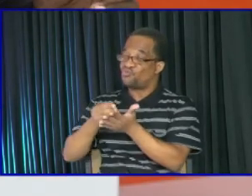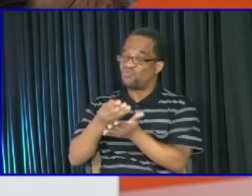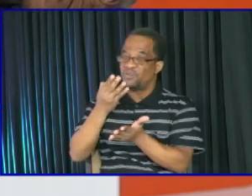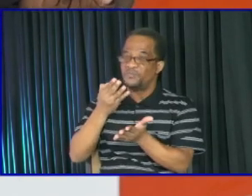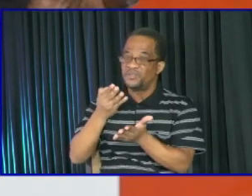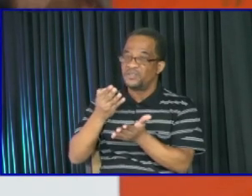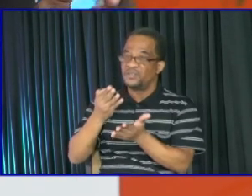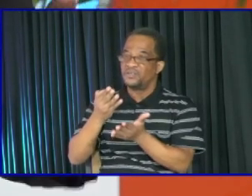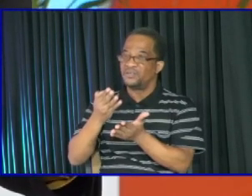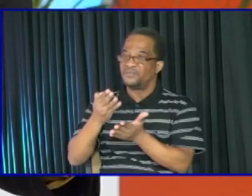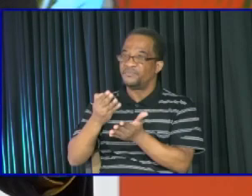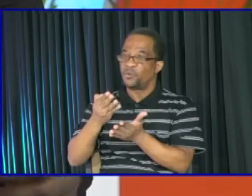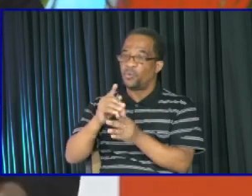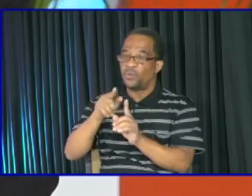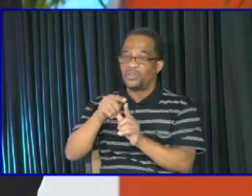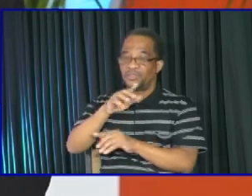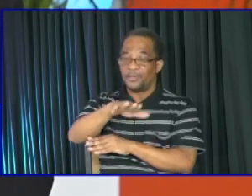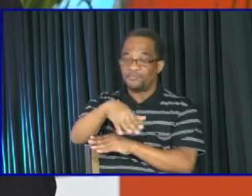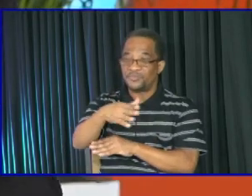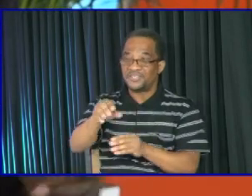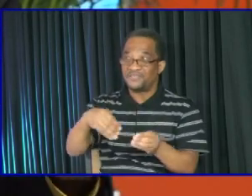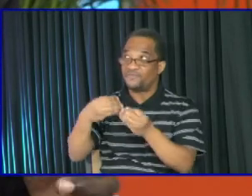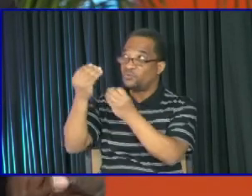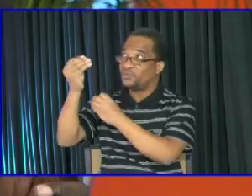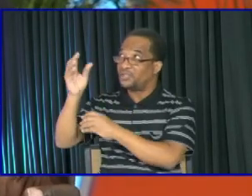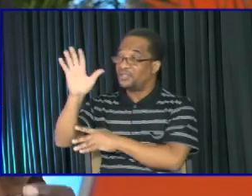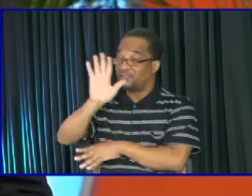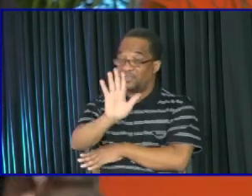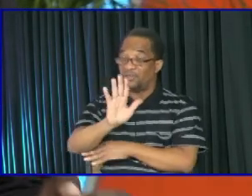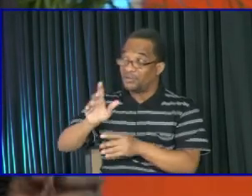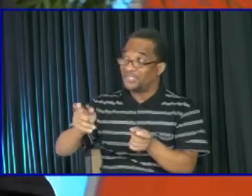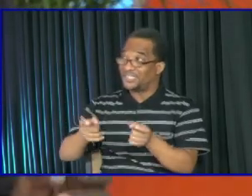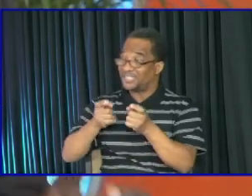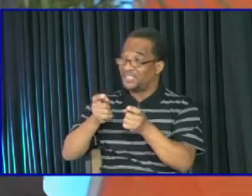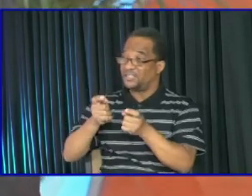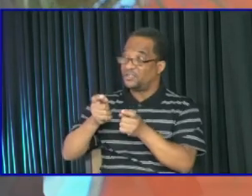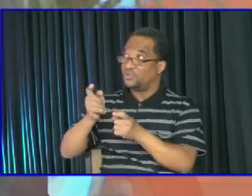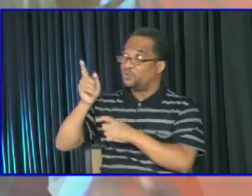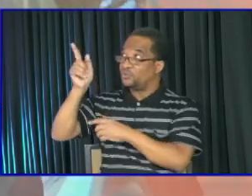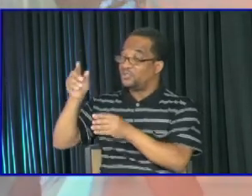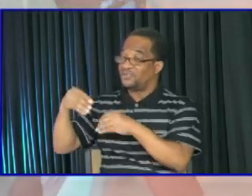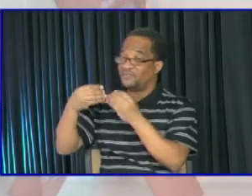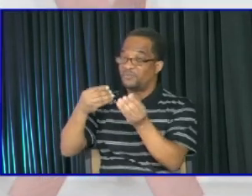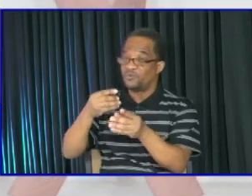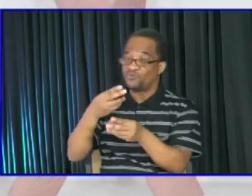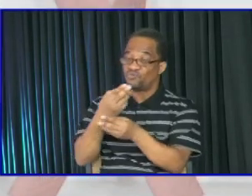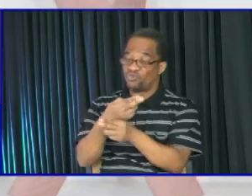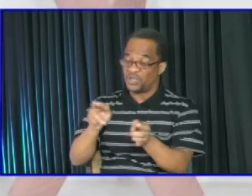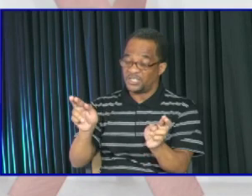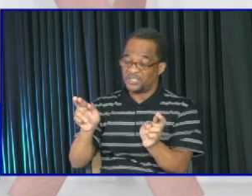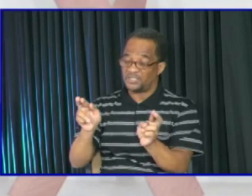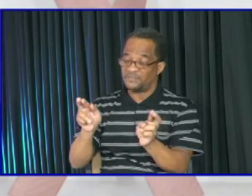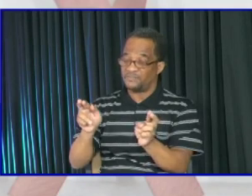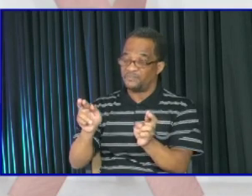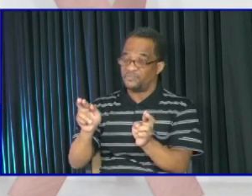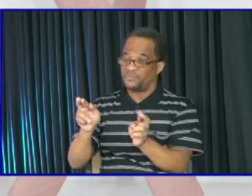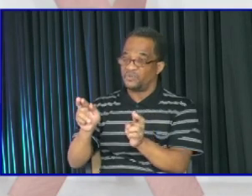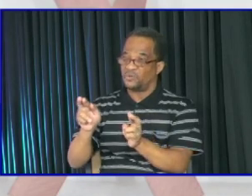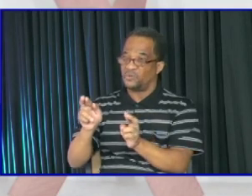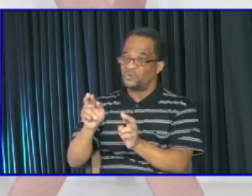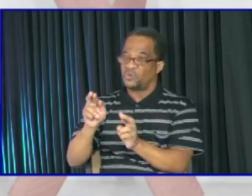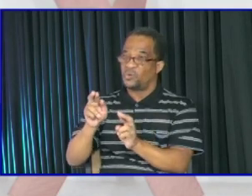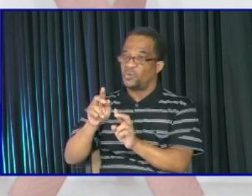give them your righteousness. Show them that when they surrender their present, you will give them a